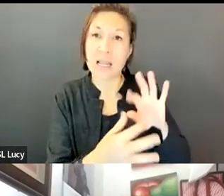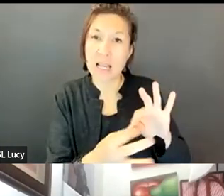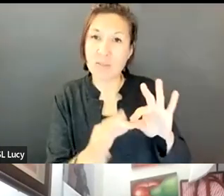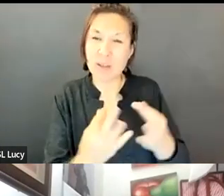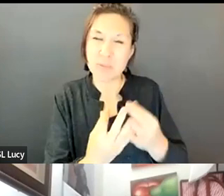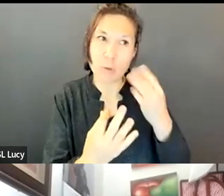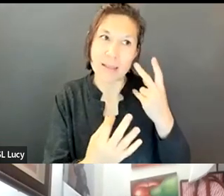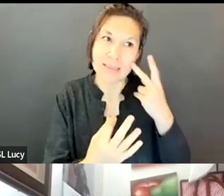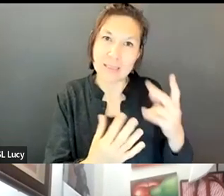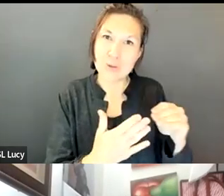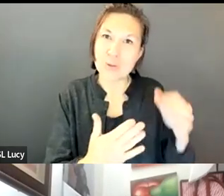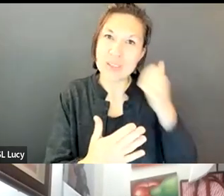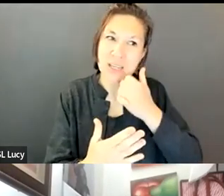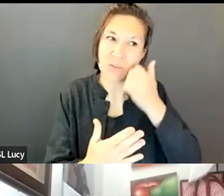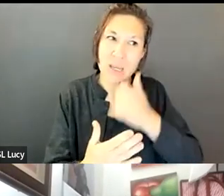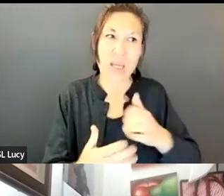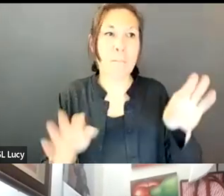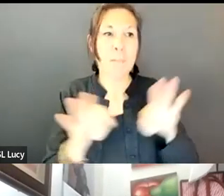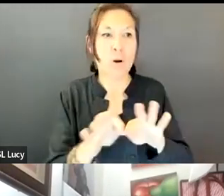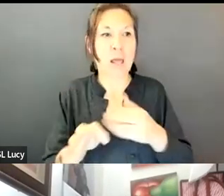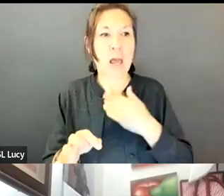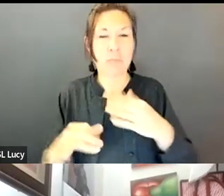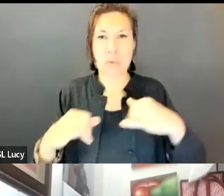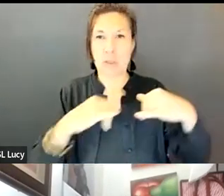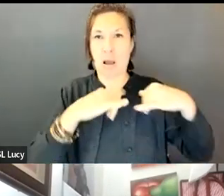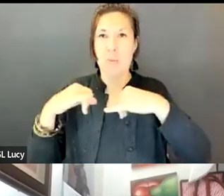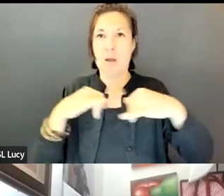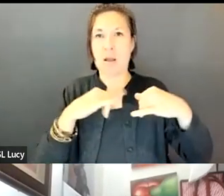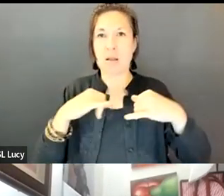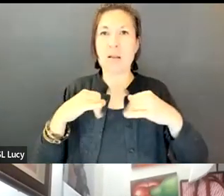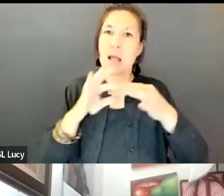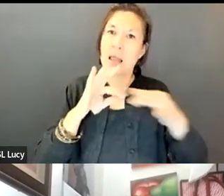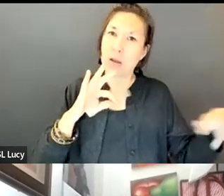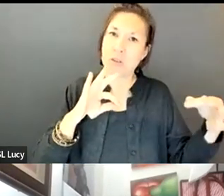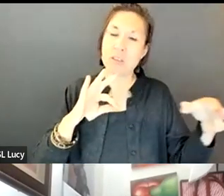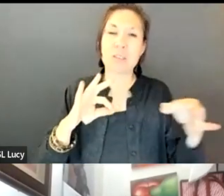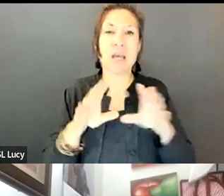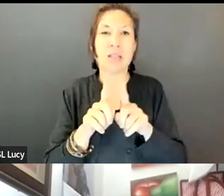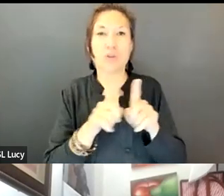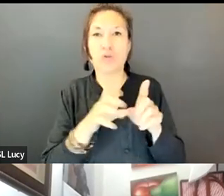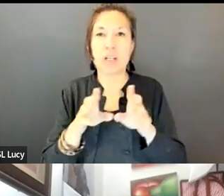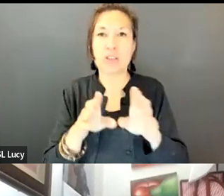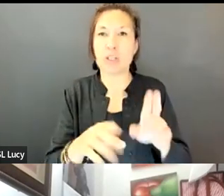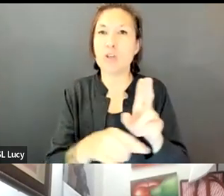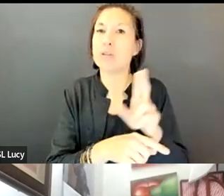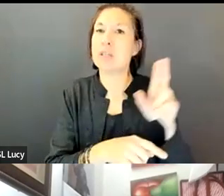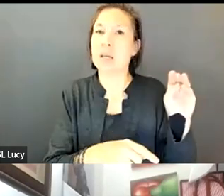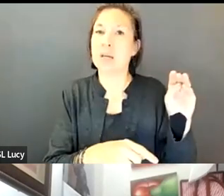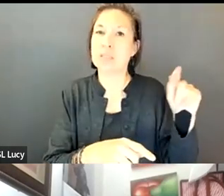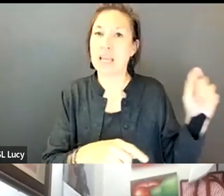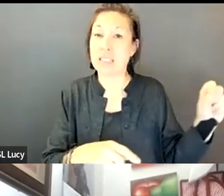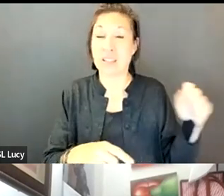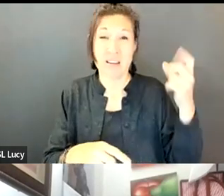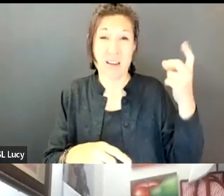we actually really have common language and strategy through mtss with the training that's going to be run through Dr Chen's